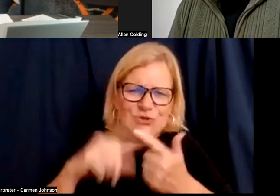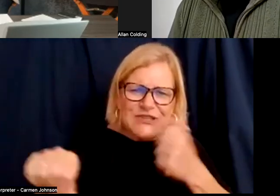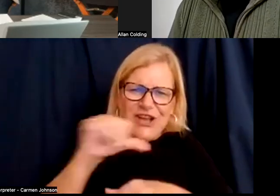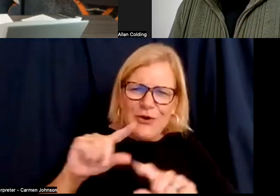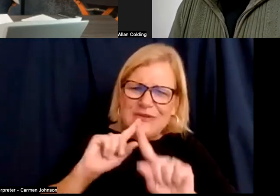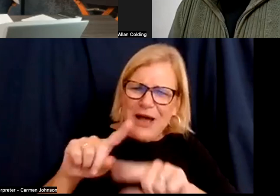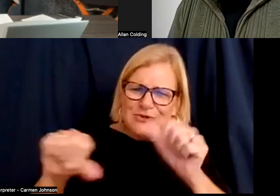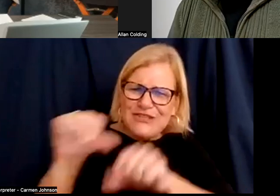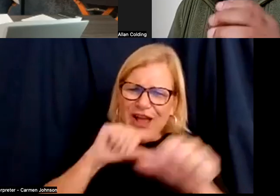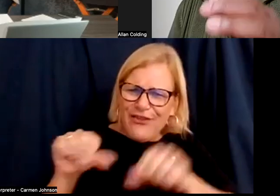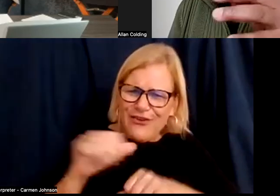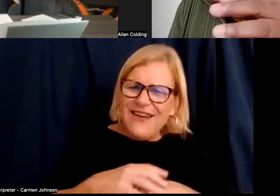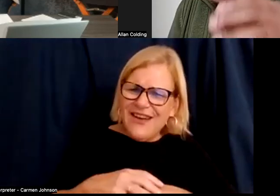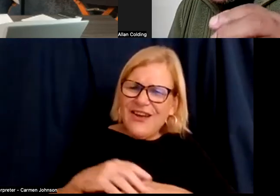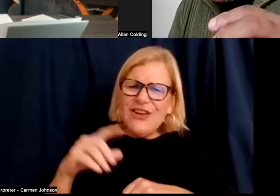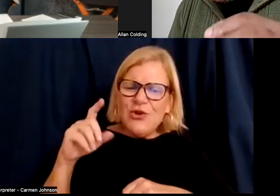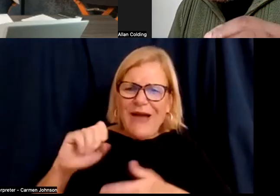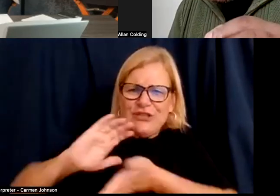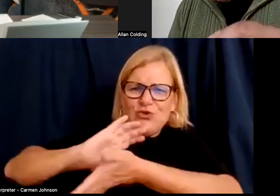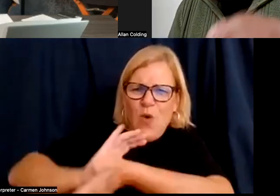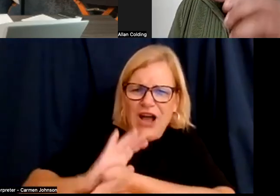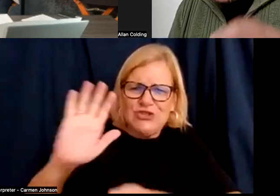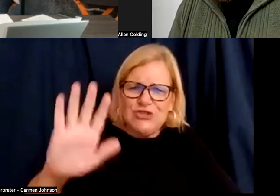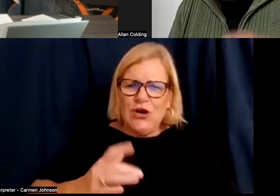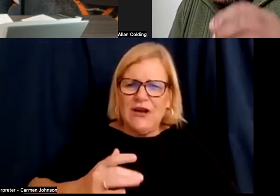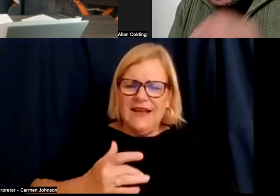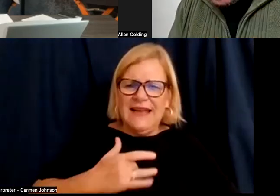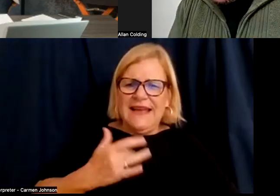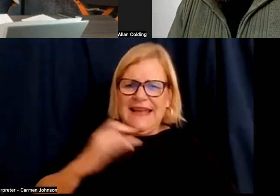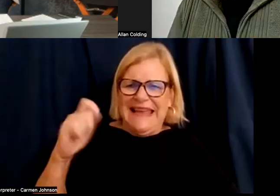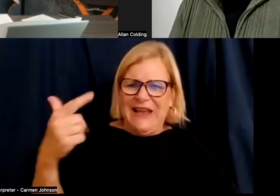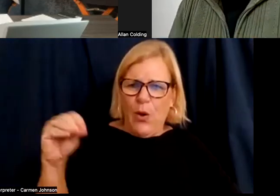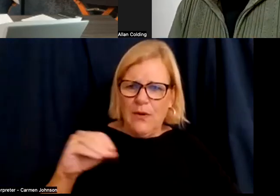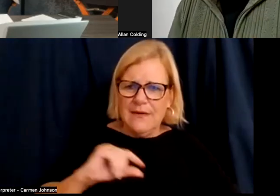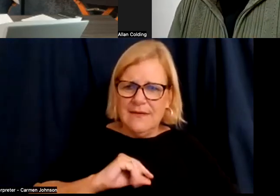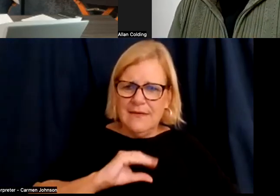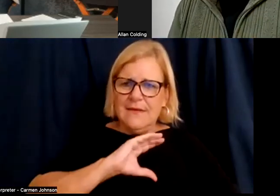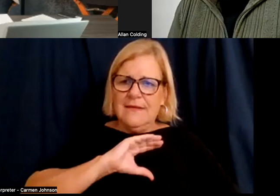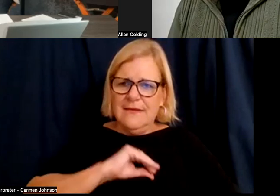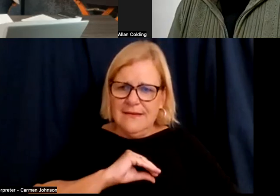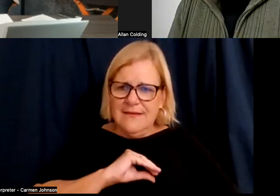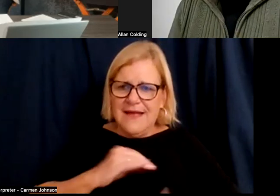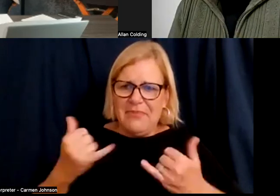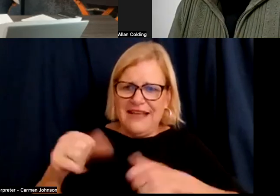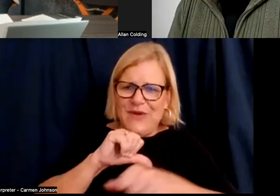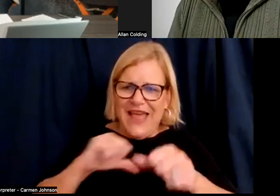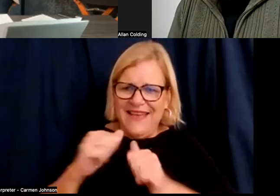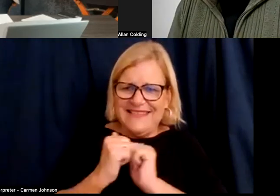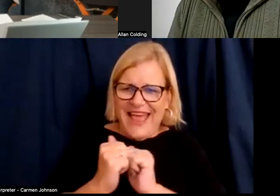responding to each other. You got to squash your ego and mm, play together. You wow. know.